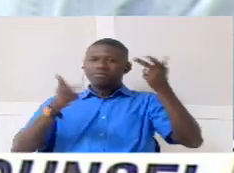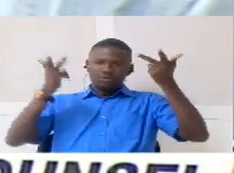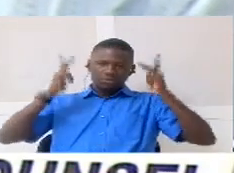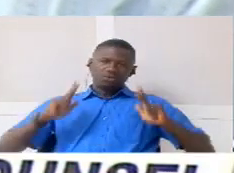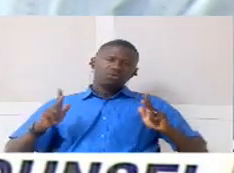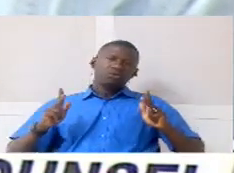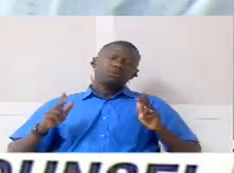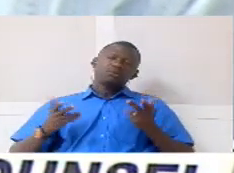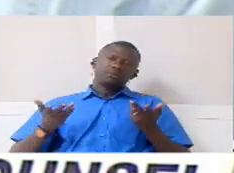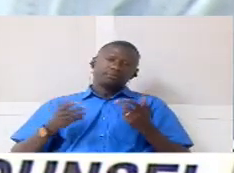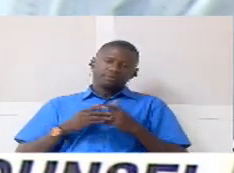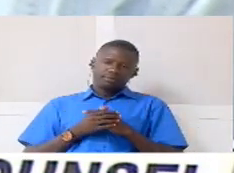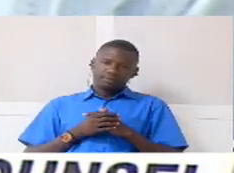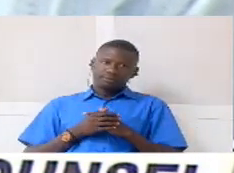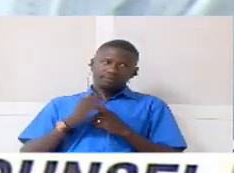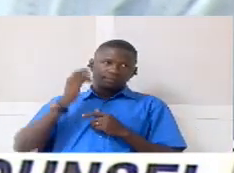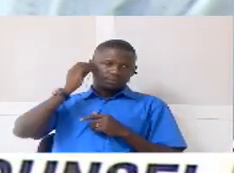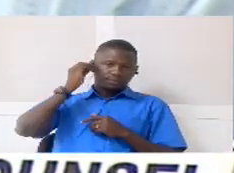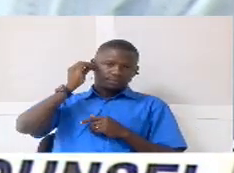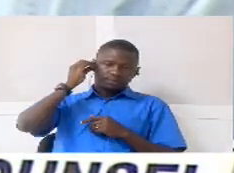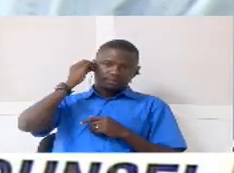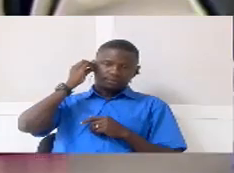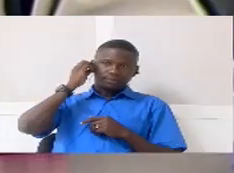tiko woto atebe luwa e santo lale